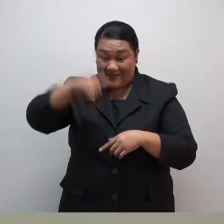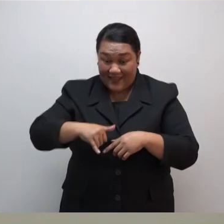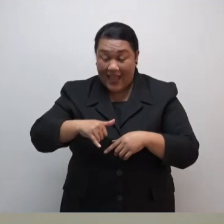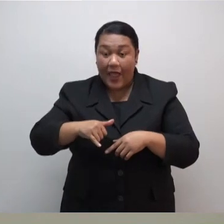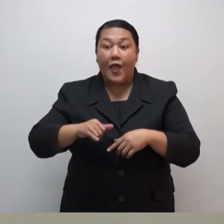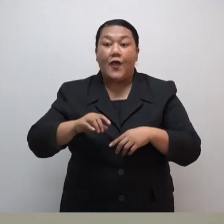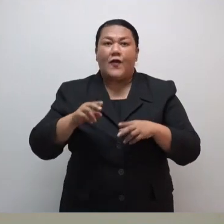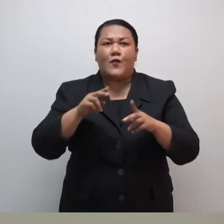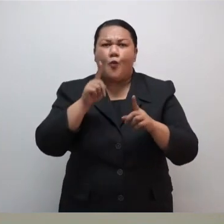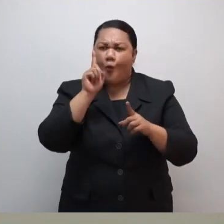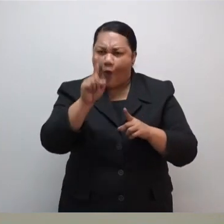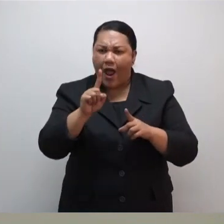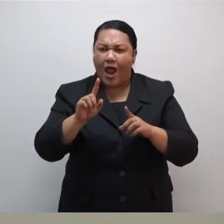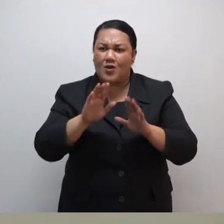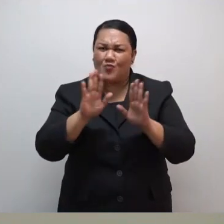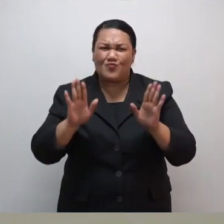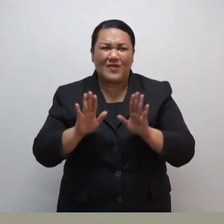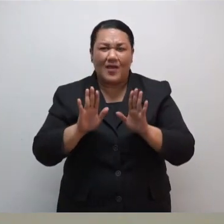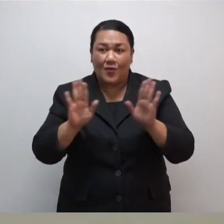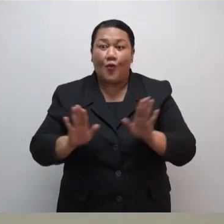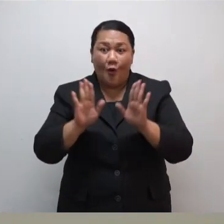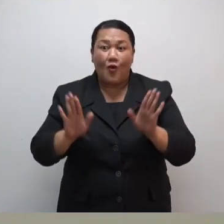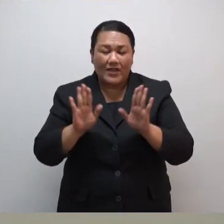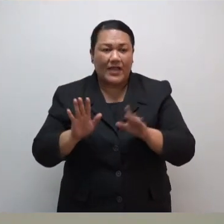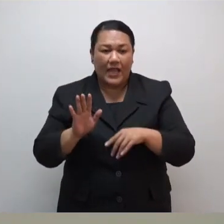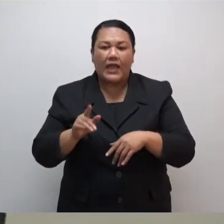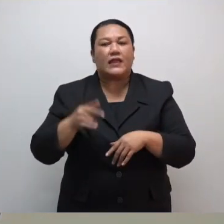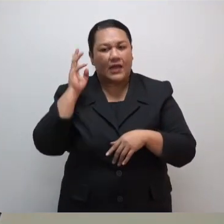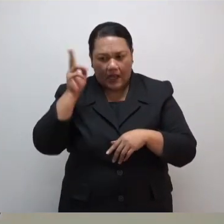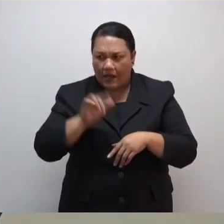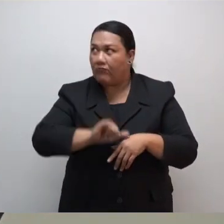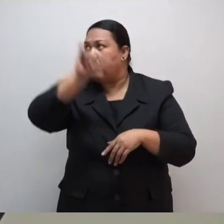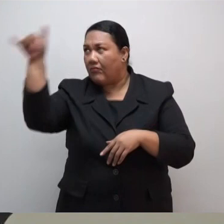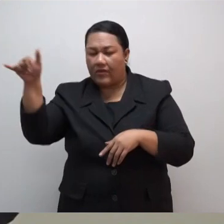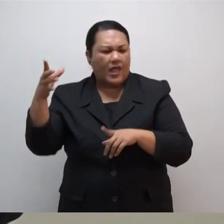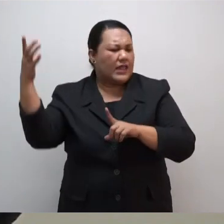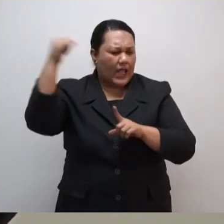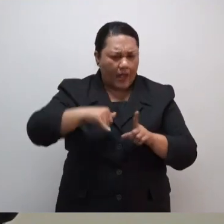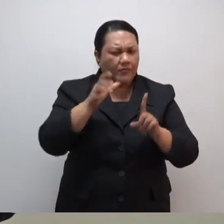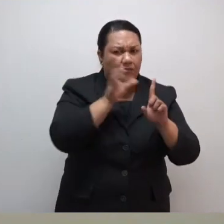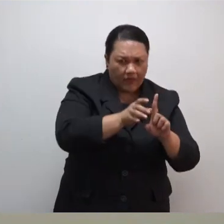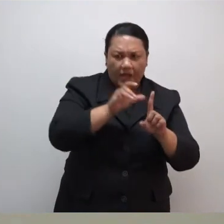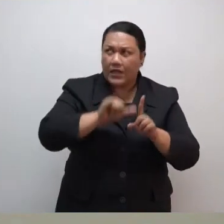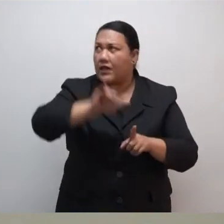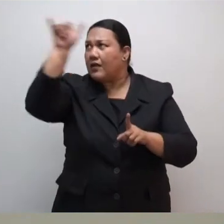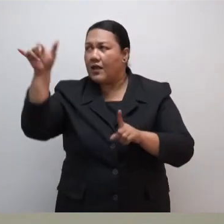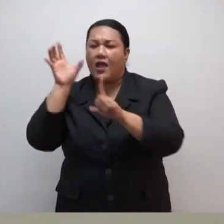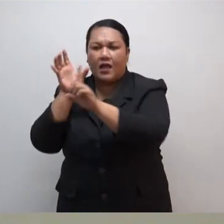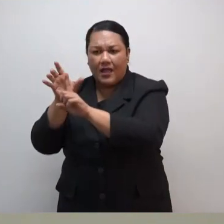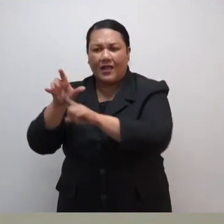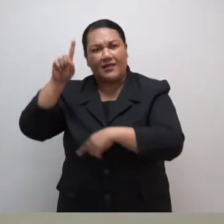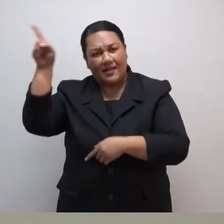for 2-week quarantine and having to pay for it out of their own pocket. So there needs to be mutual recognition of vaccination.